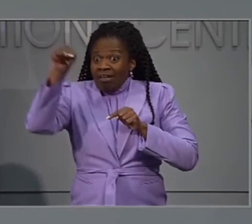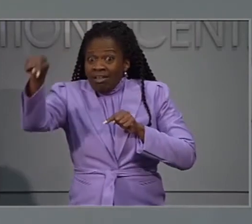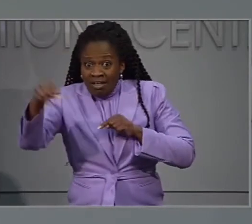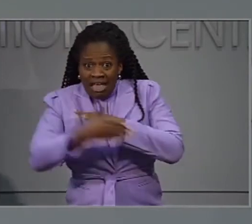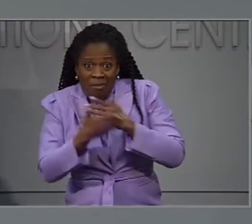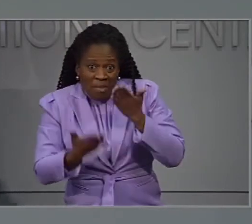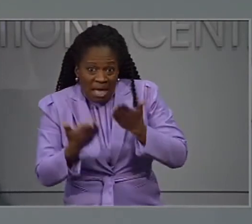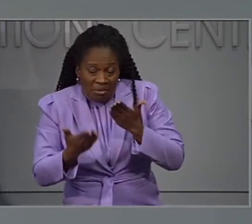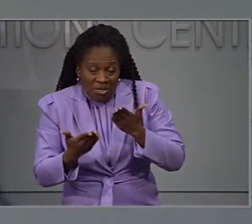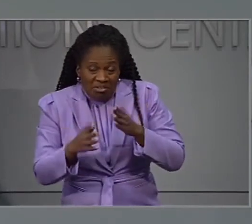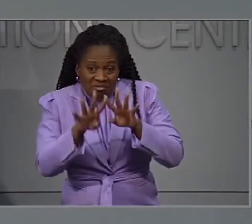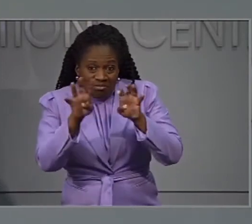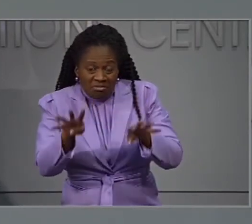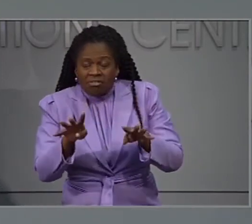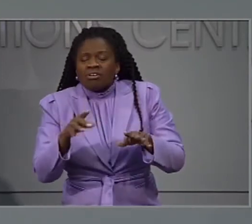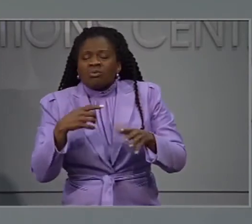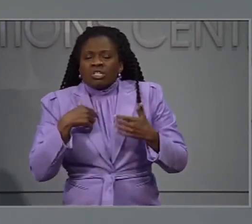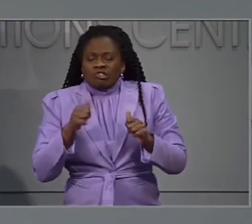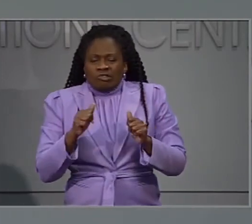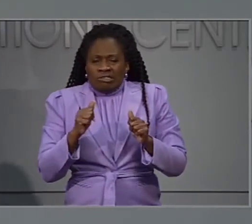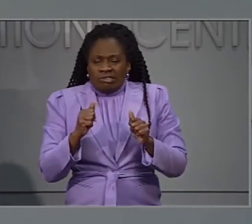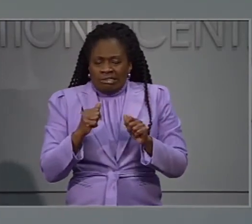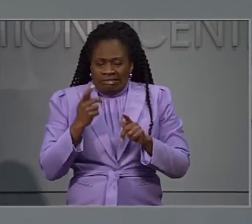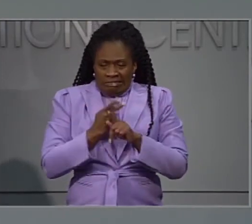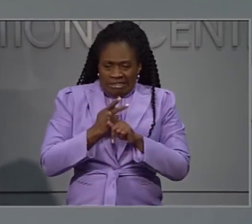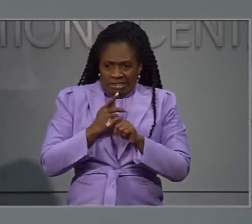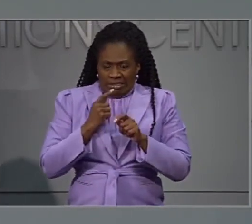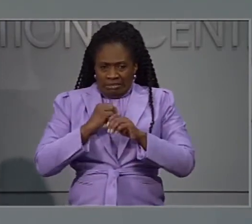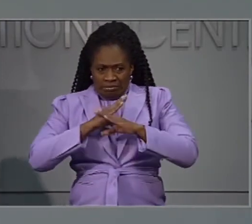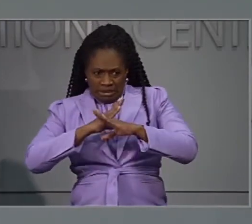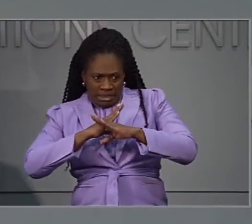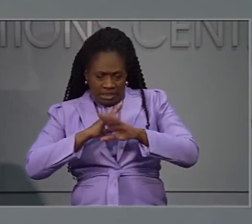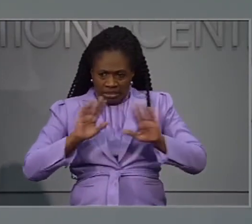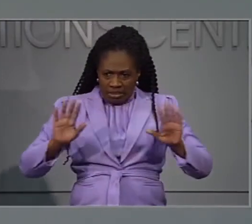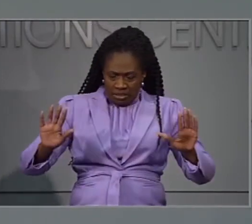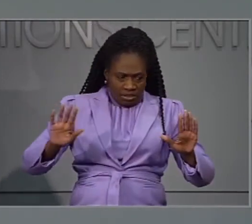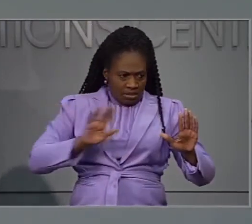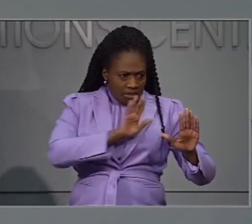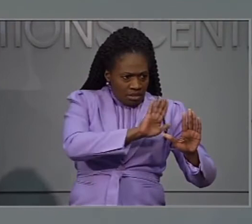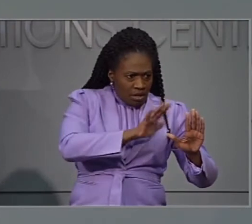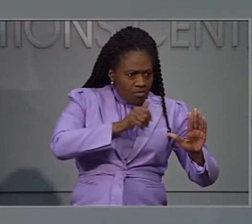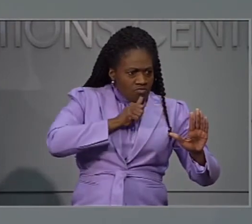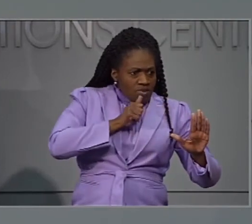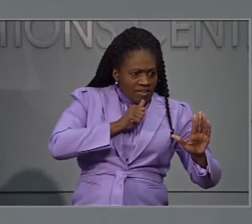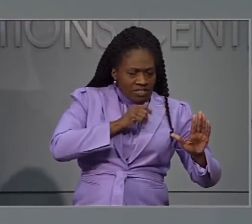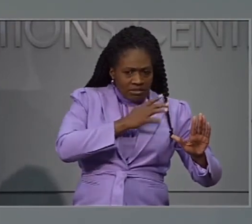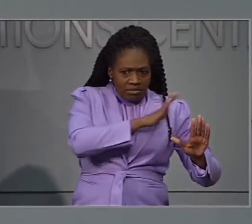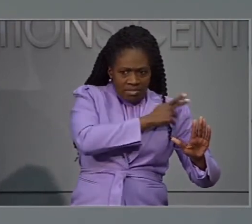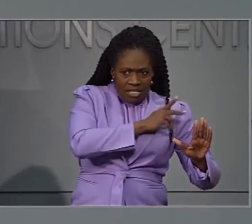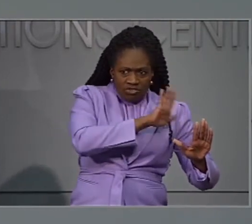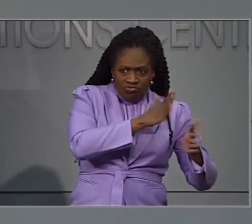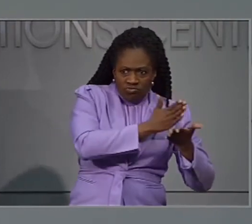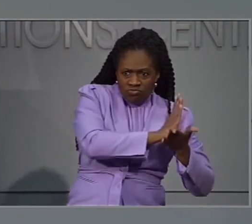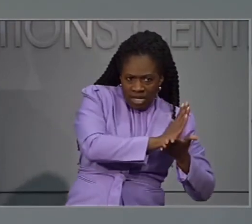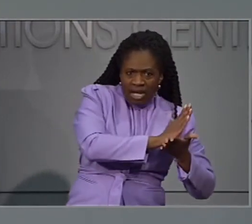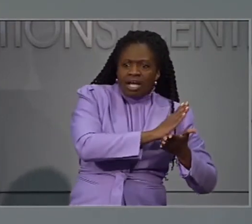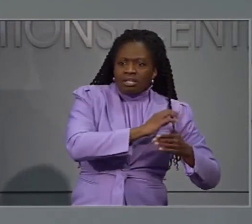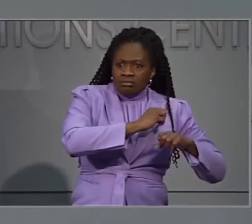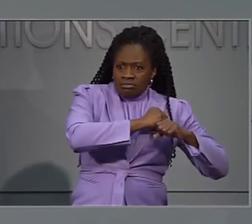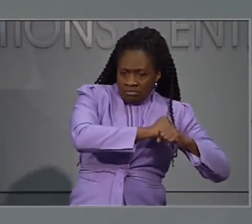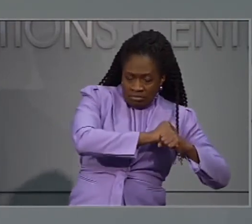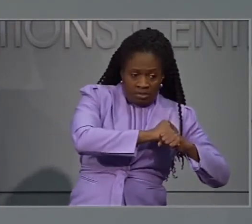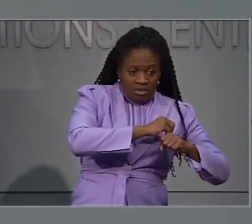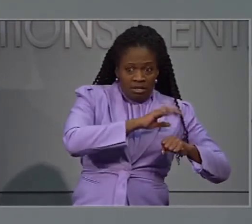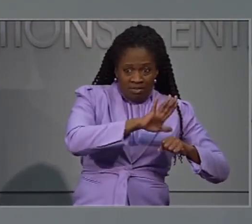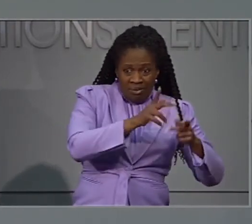county. So we think we're trying to strike the right balance here between protecting privacy of the patients and the facility,